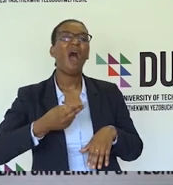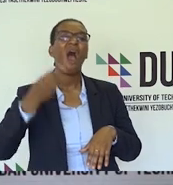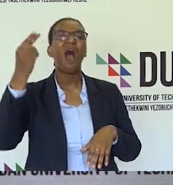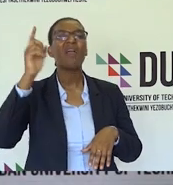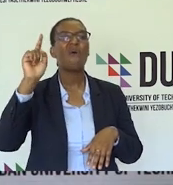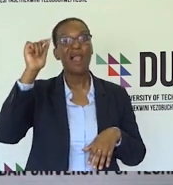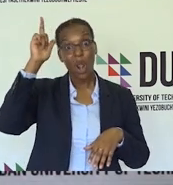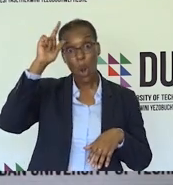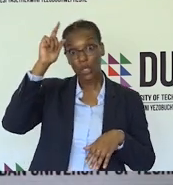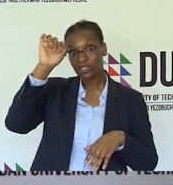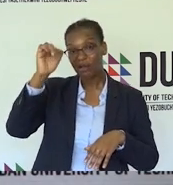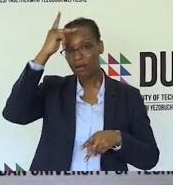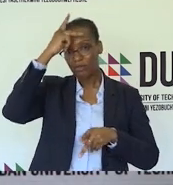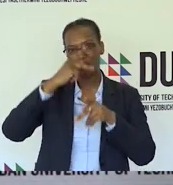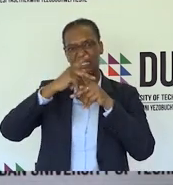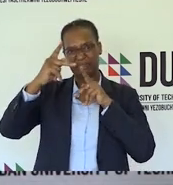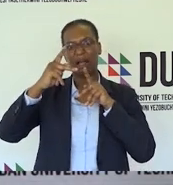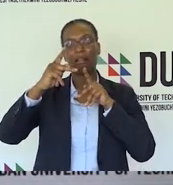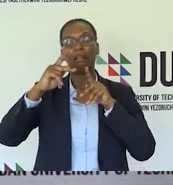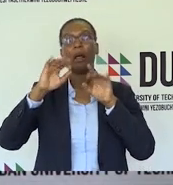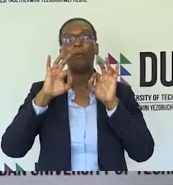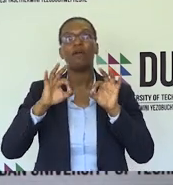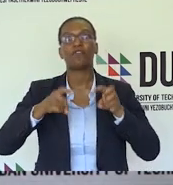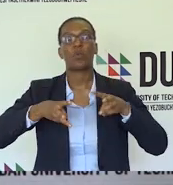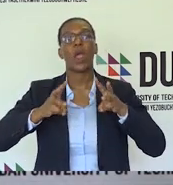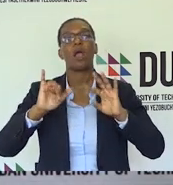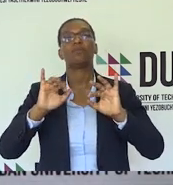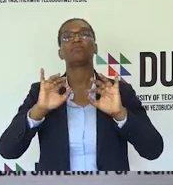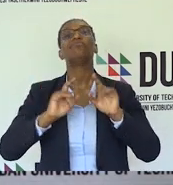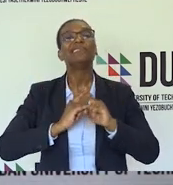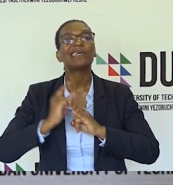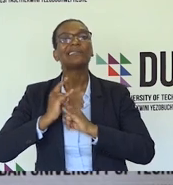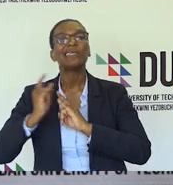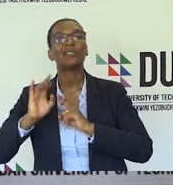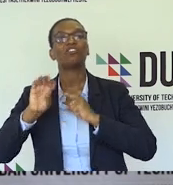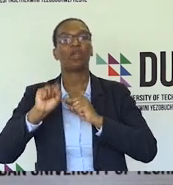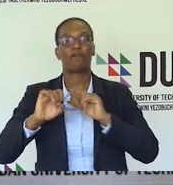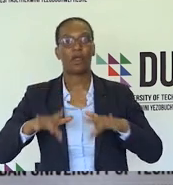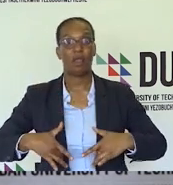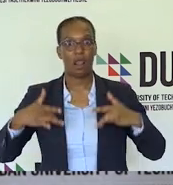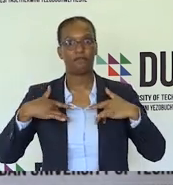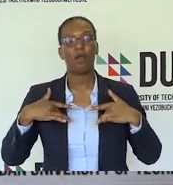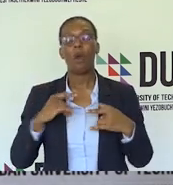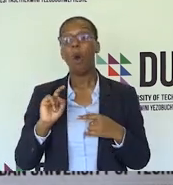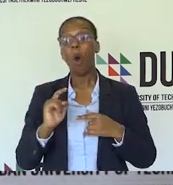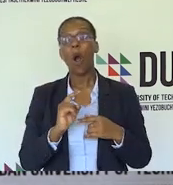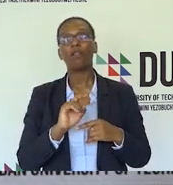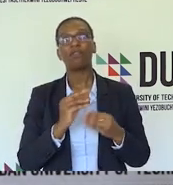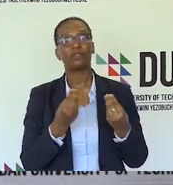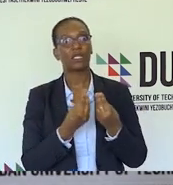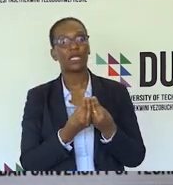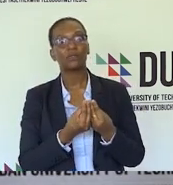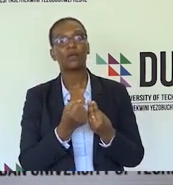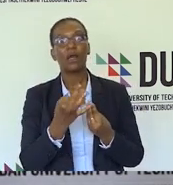on intellectual, academic, and professional excellence and success. While all of these aspects of excellence